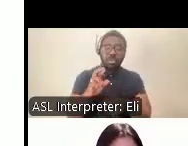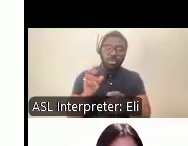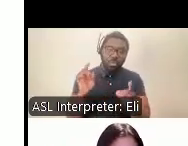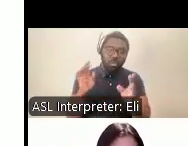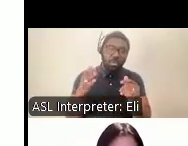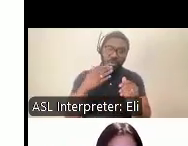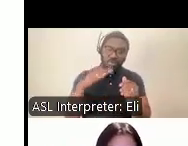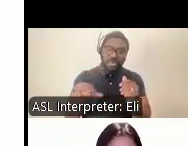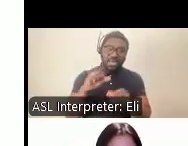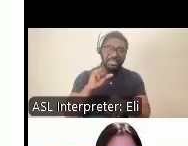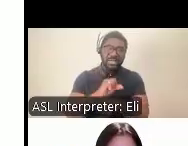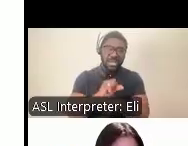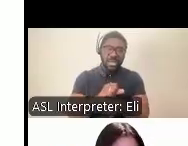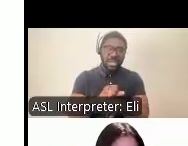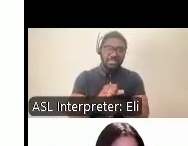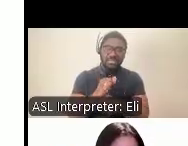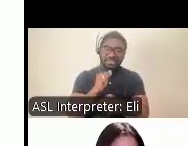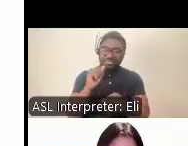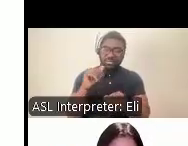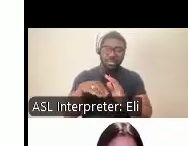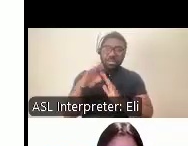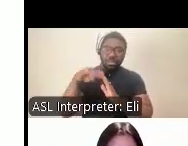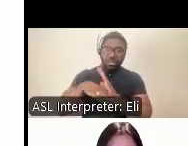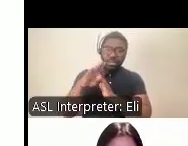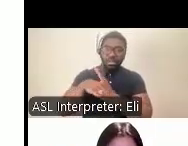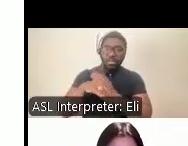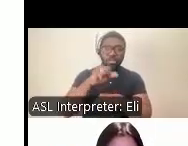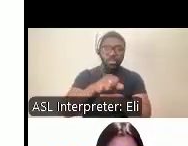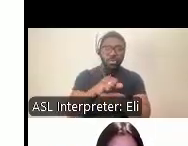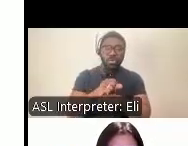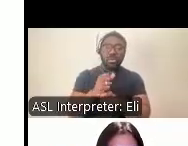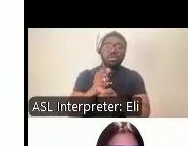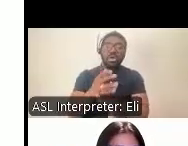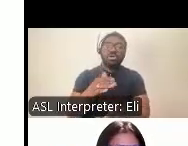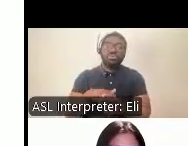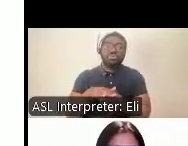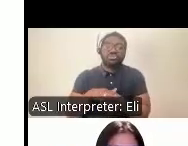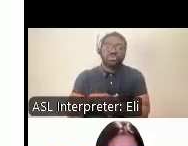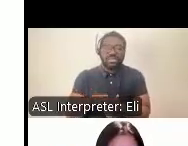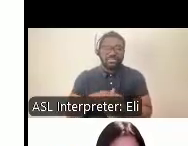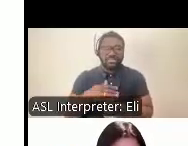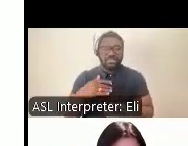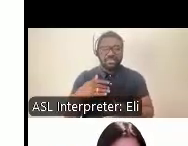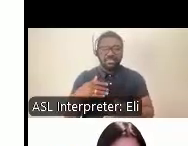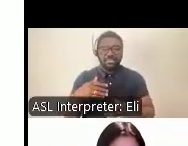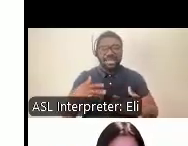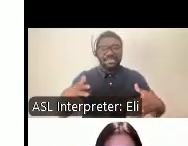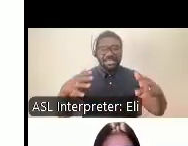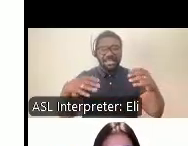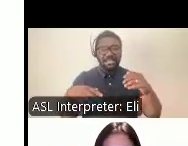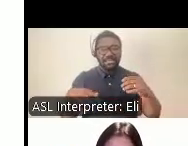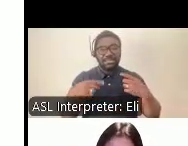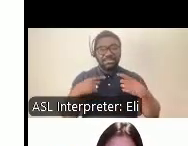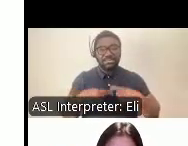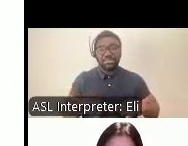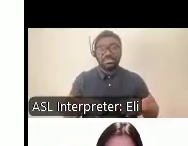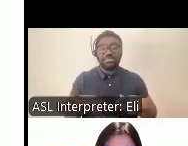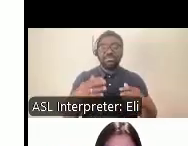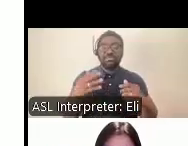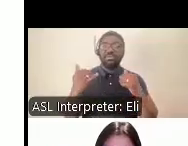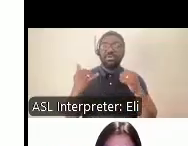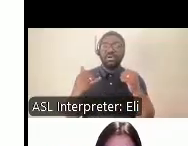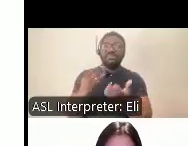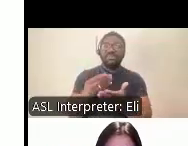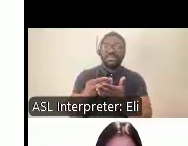unstable job, it can lead to stress, anxiety, or depression. That's because financial pressure, lack of direction,